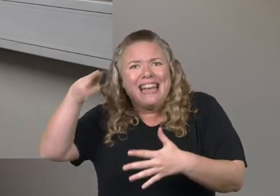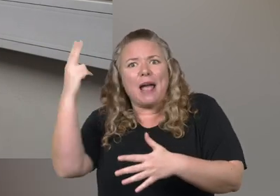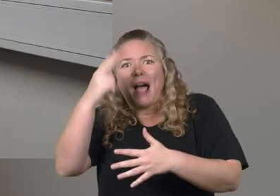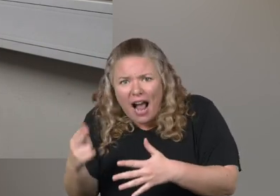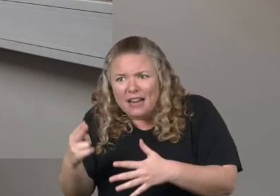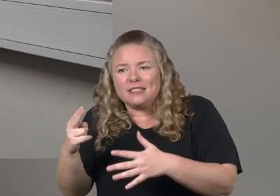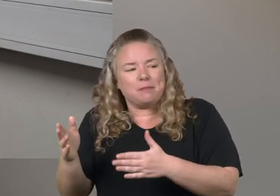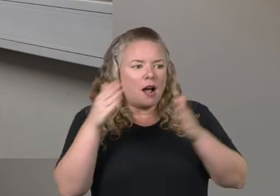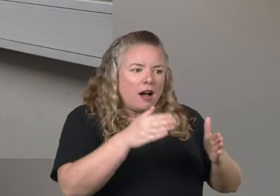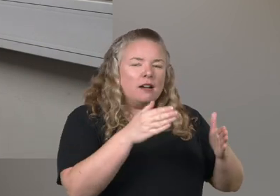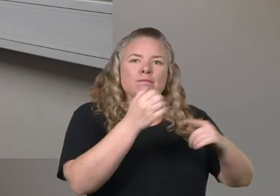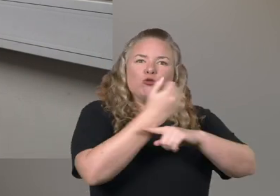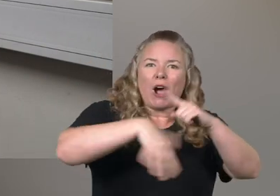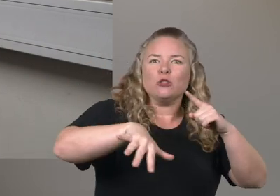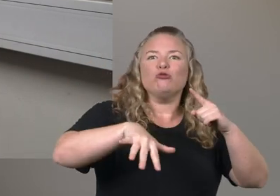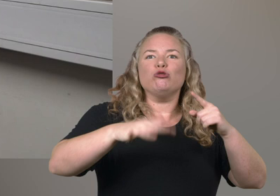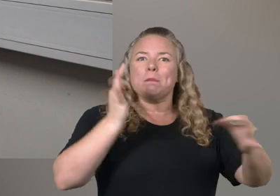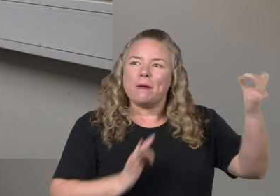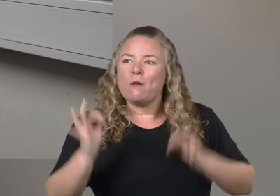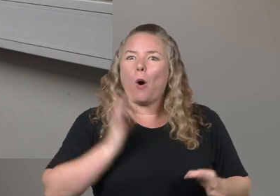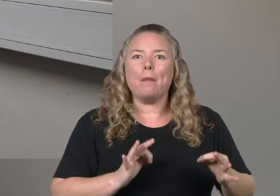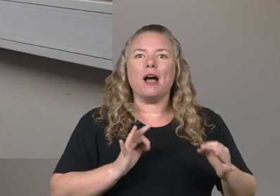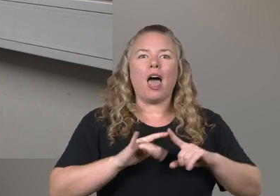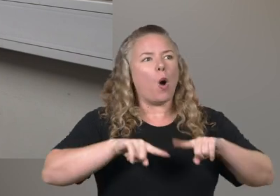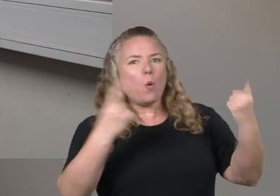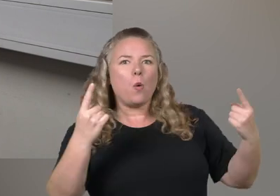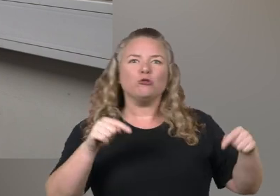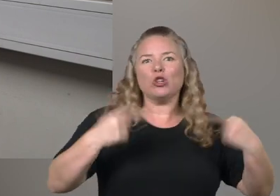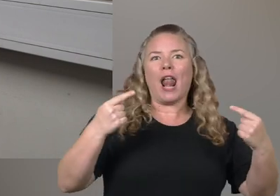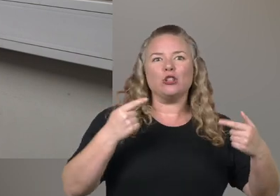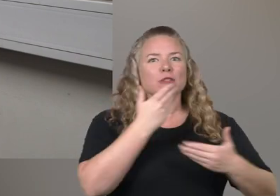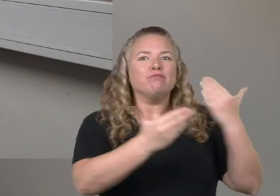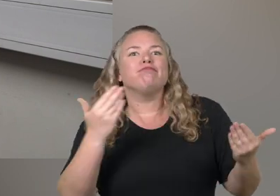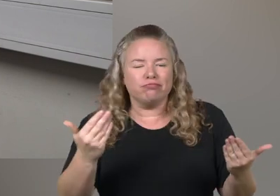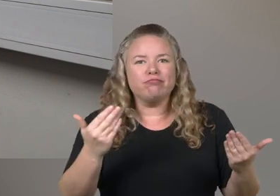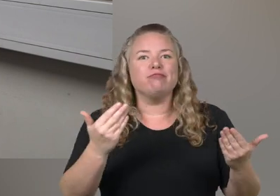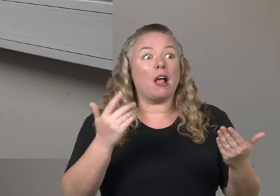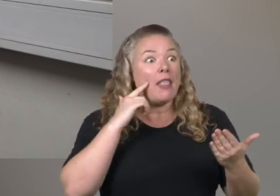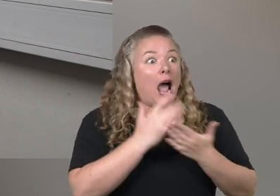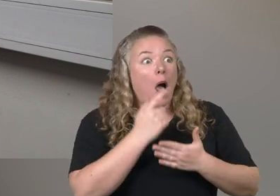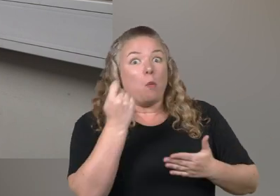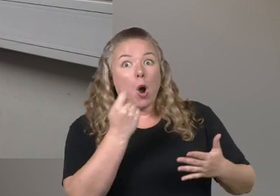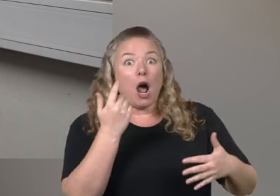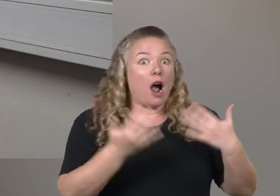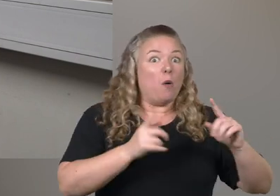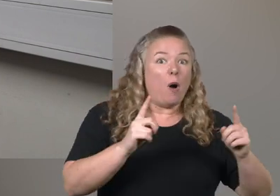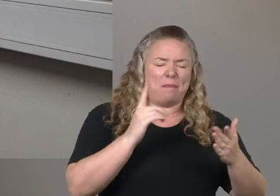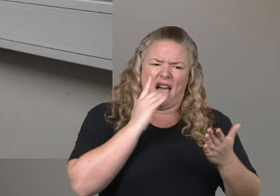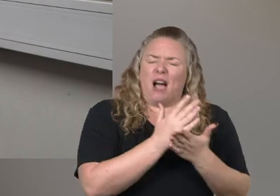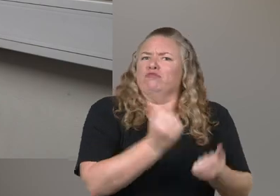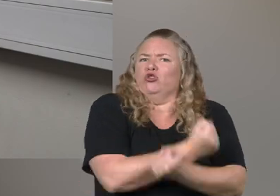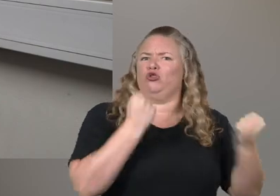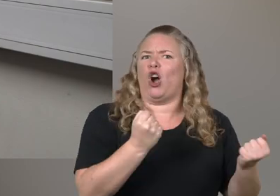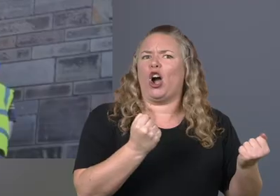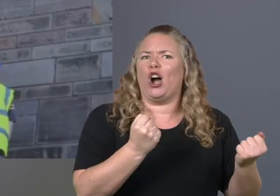show, but this was a lot of grassroots work, a lot of performance work, quite a lot of edgy work. We didn't know if it was going to work and stuff. But I thought it was a very